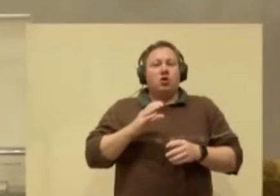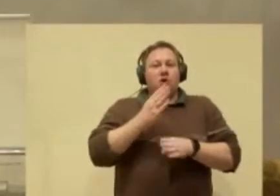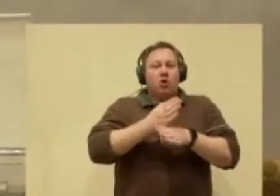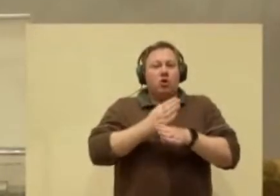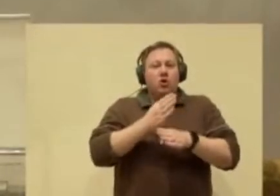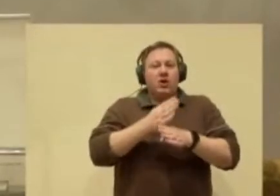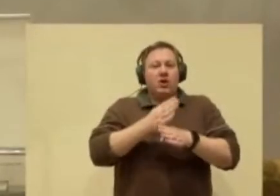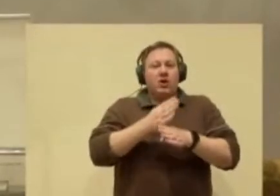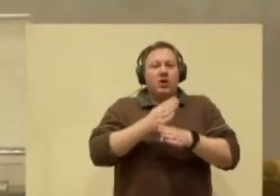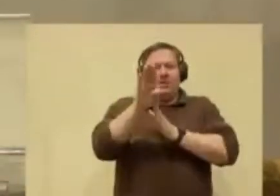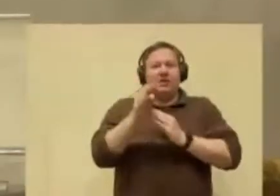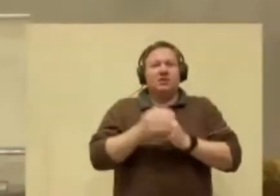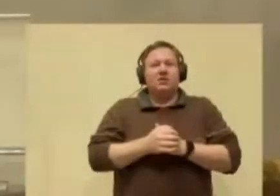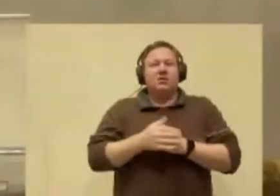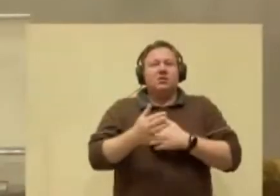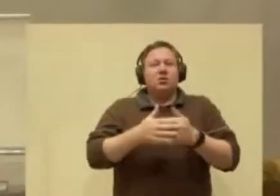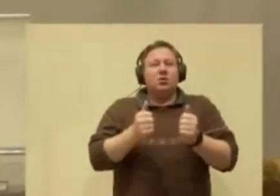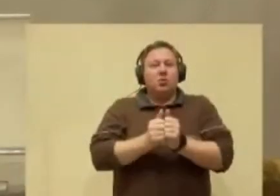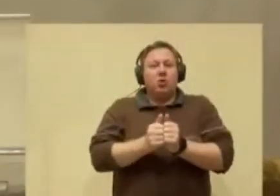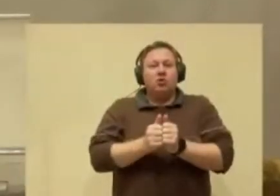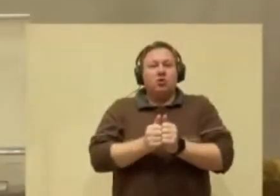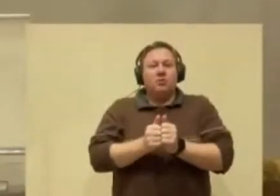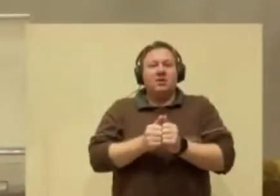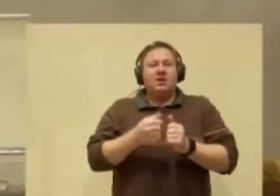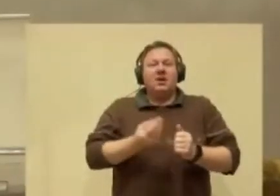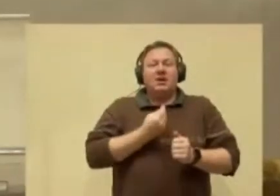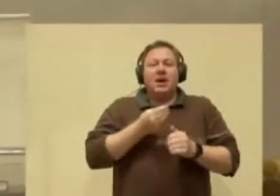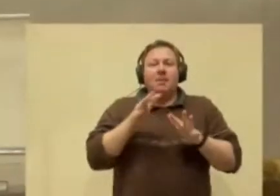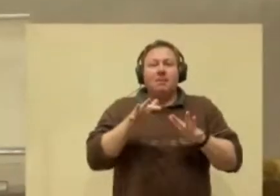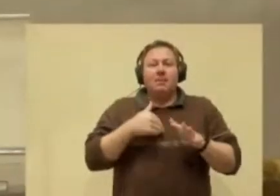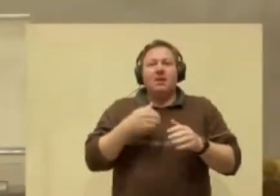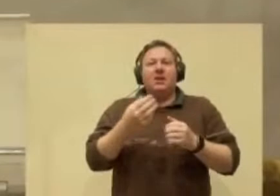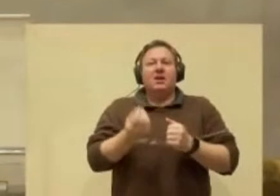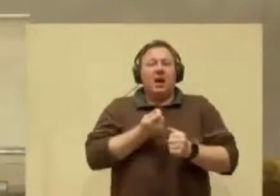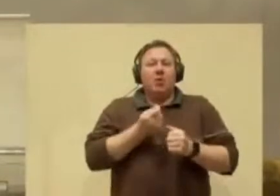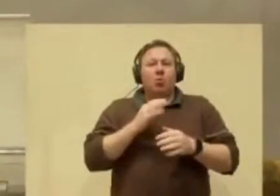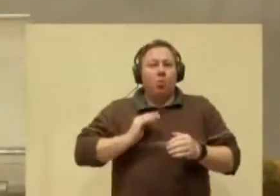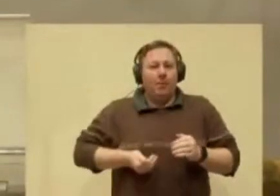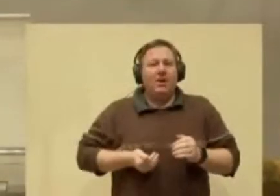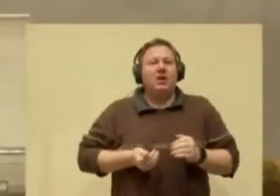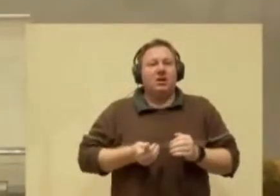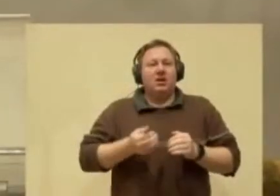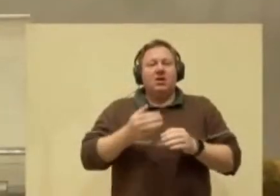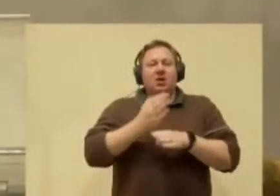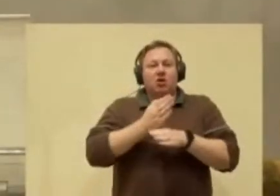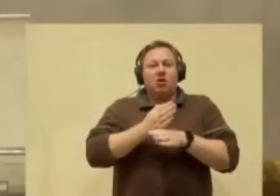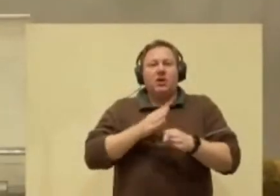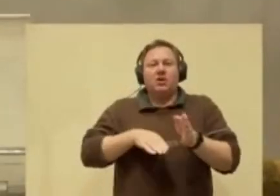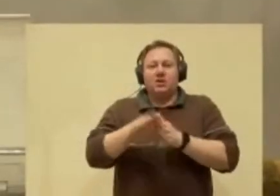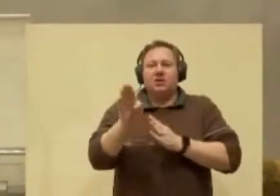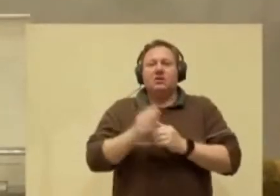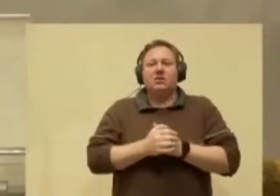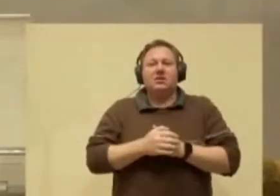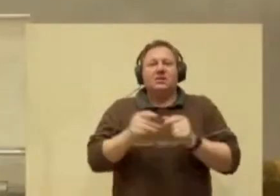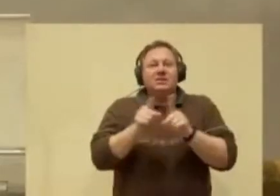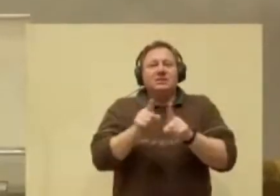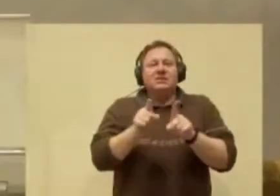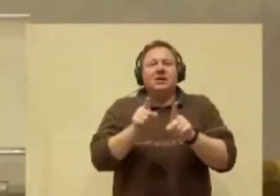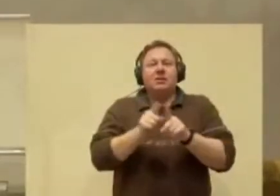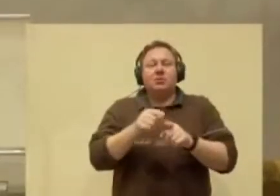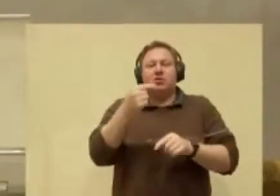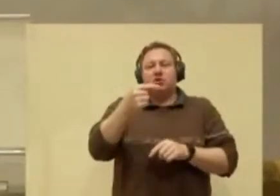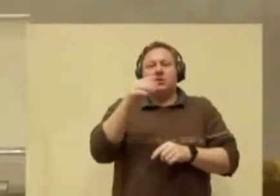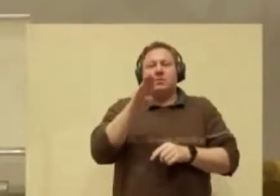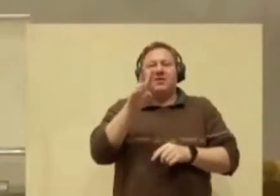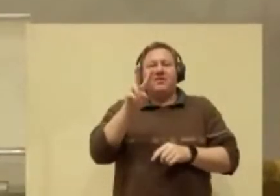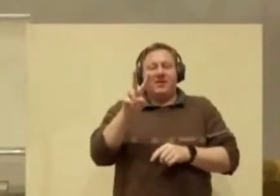to have workshops for young people and young women on career development readily gbv awareness three